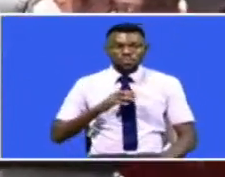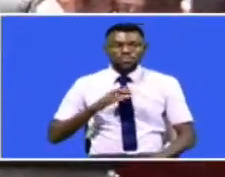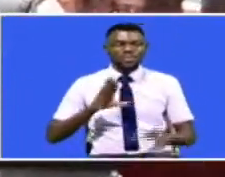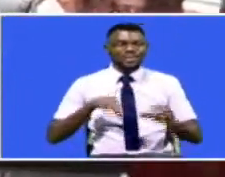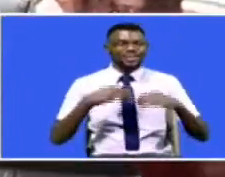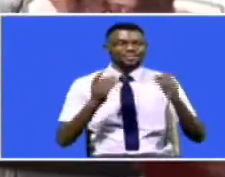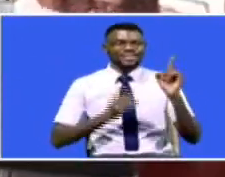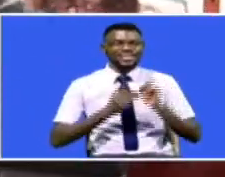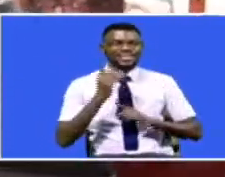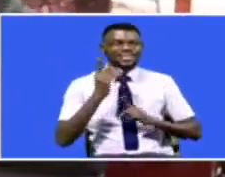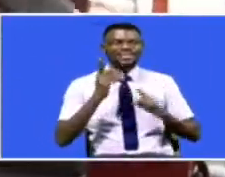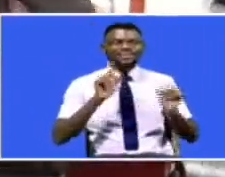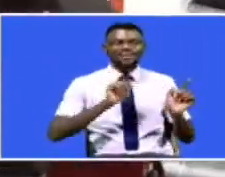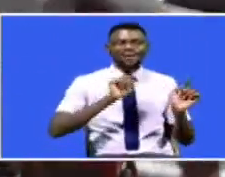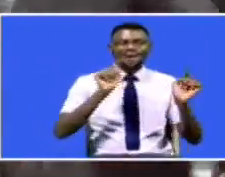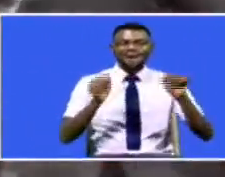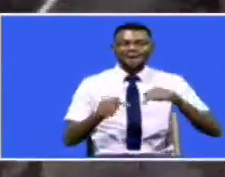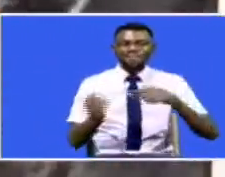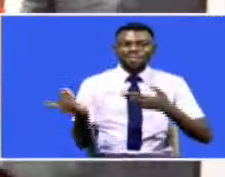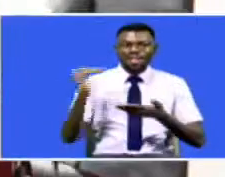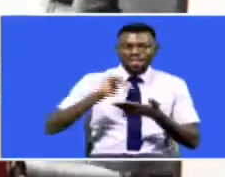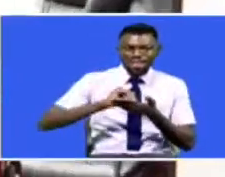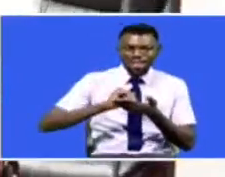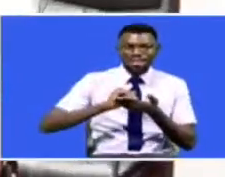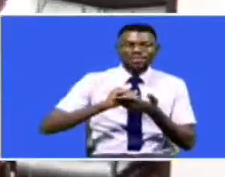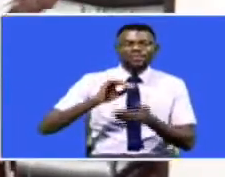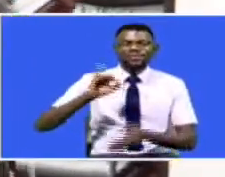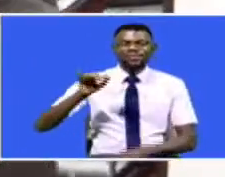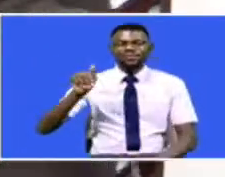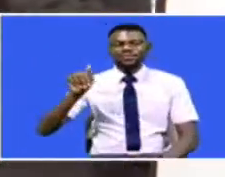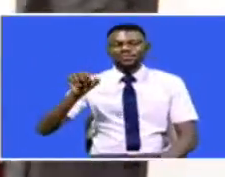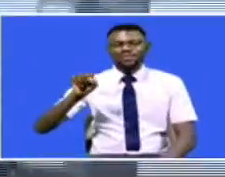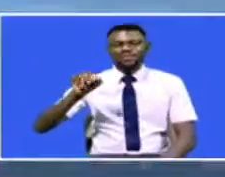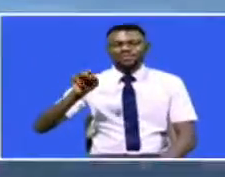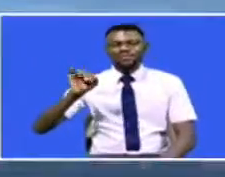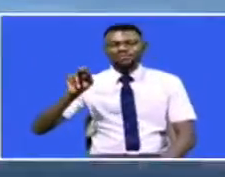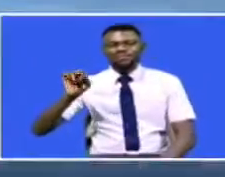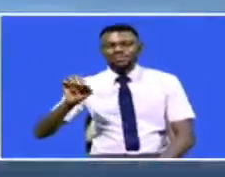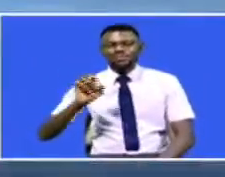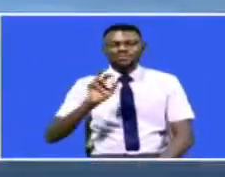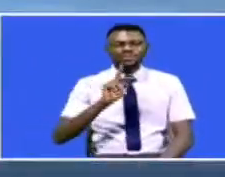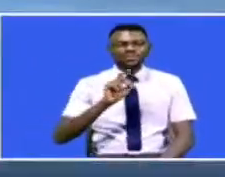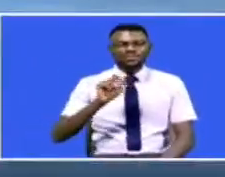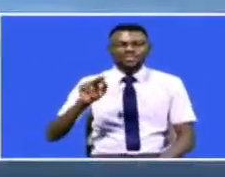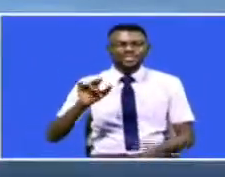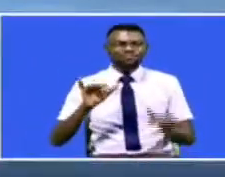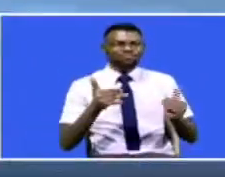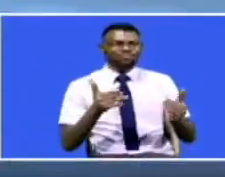to reappear. Jasmine Murani for KTN News. In other